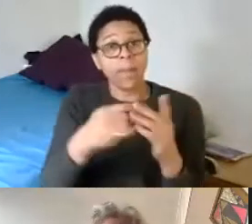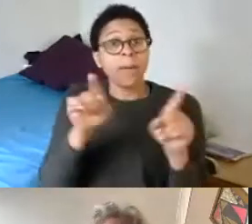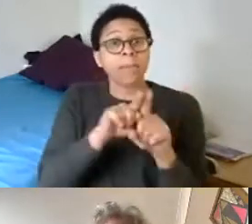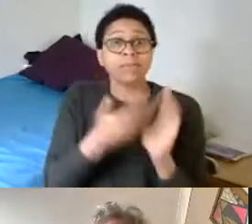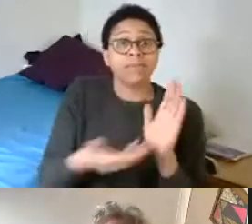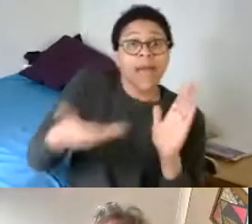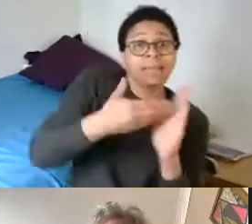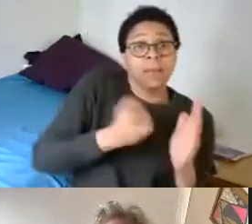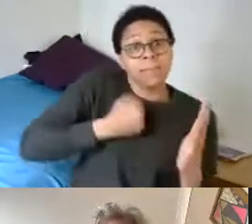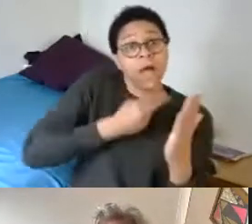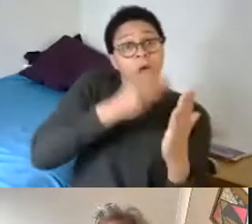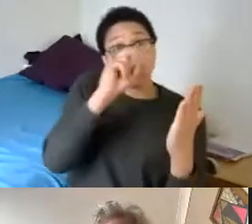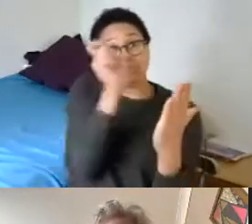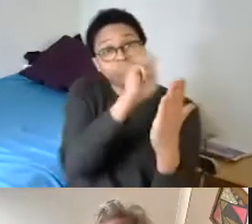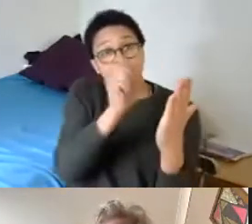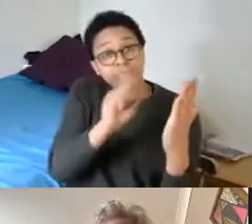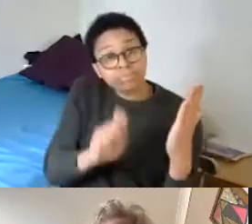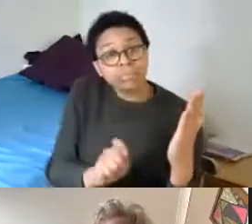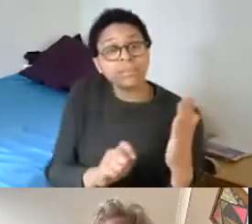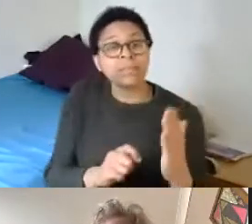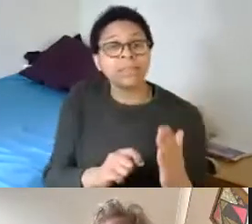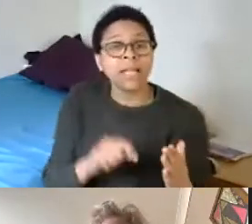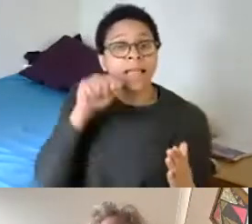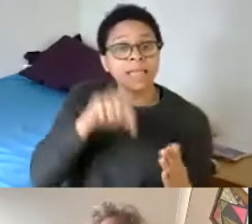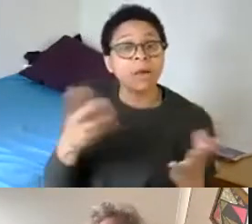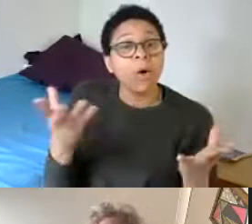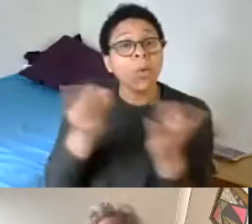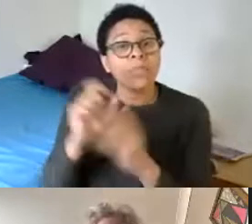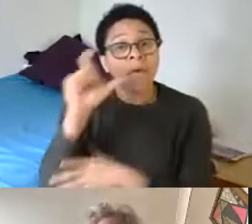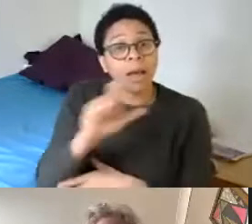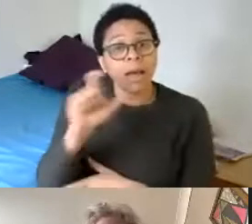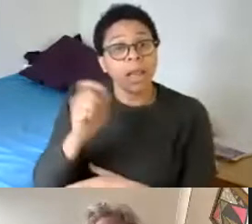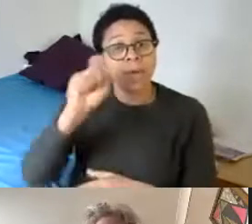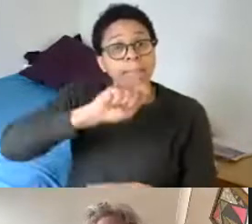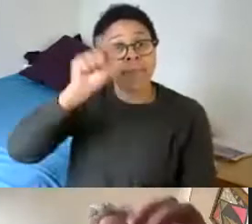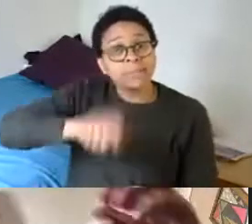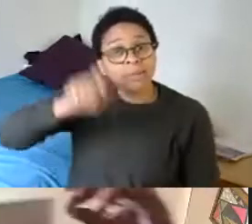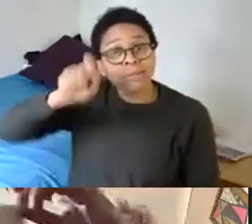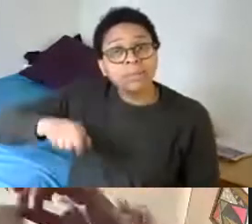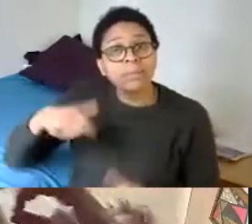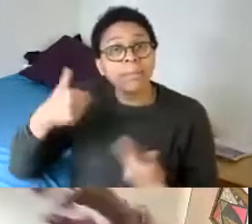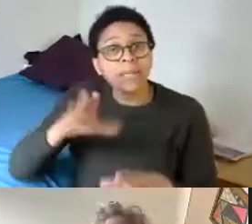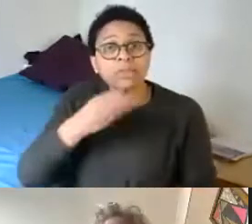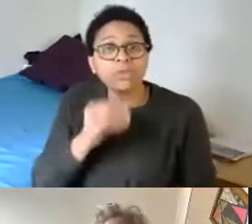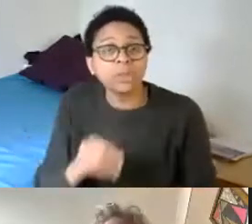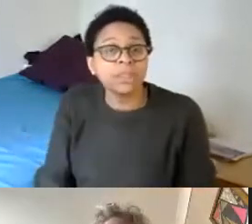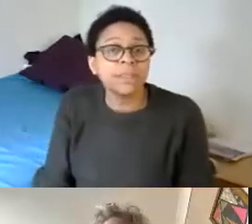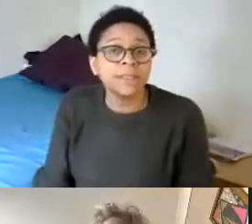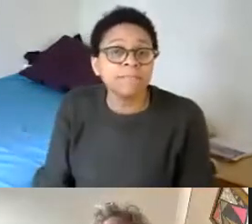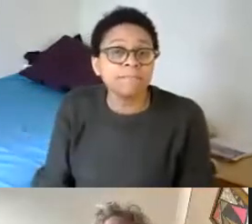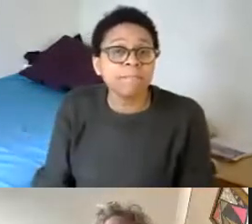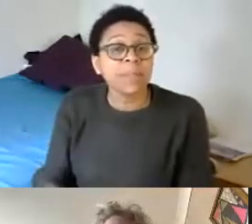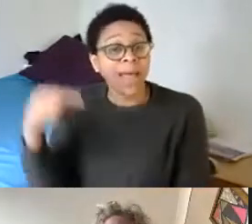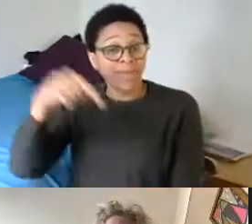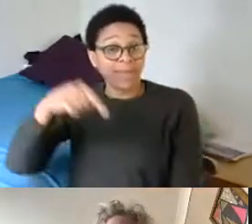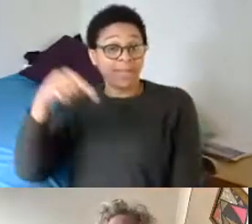Wow. And then this was with the colouring pencils that I was given. And then this